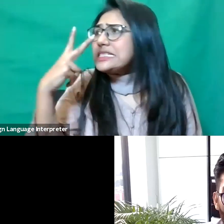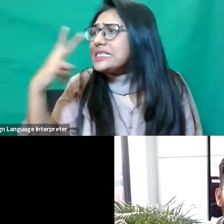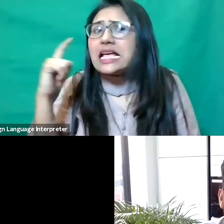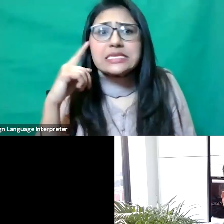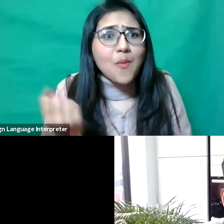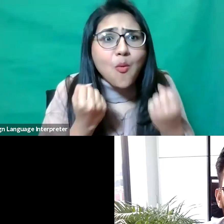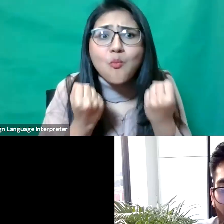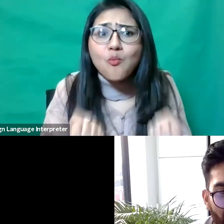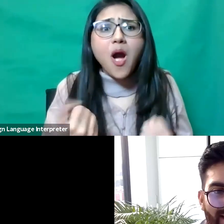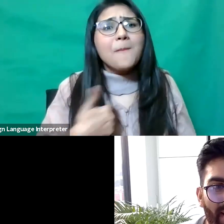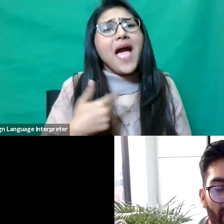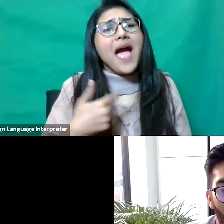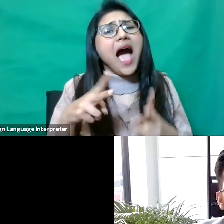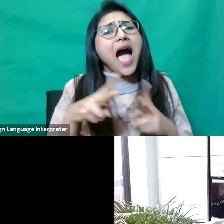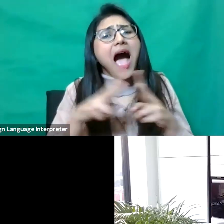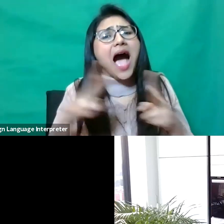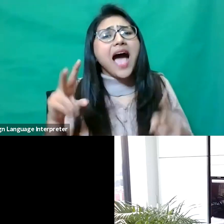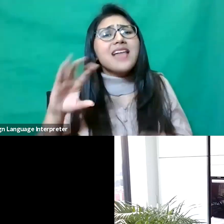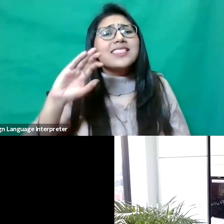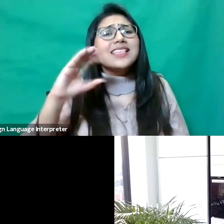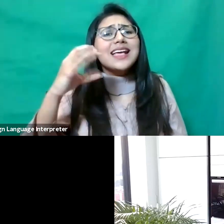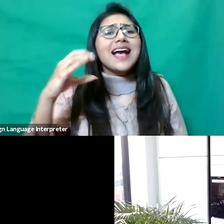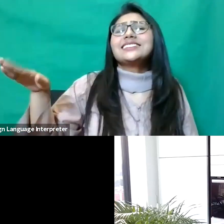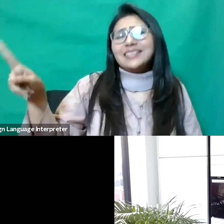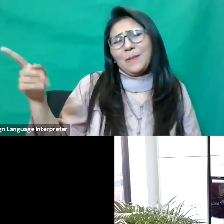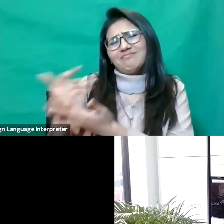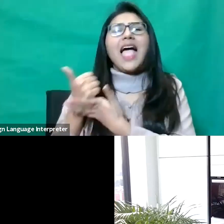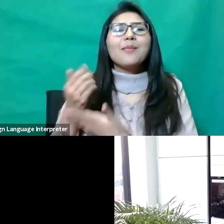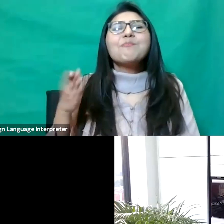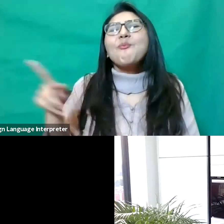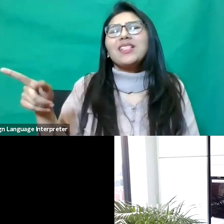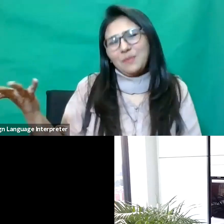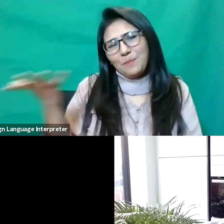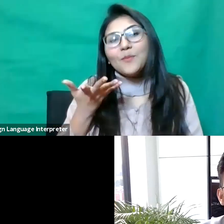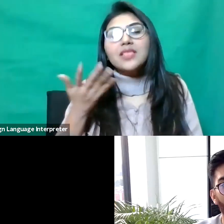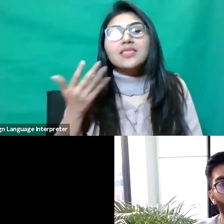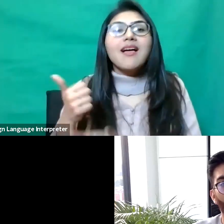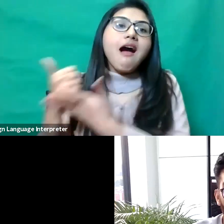cousins for a translation all the time. But I mean, it's just where,